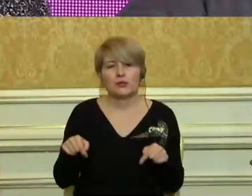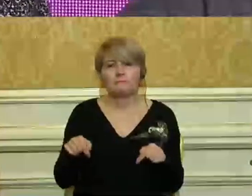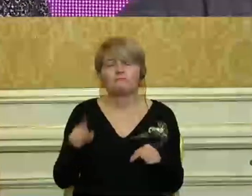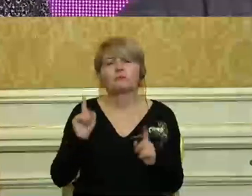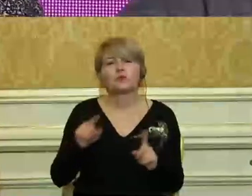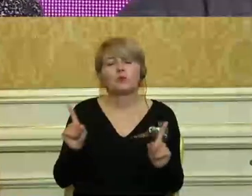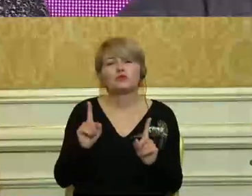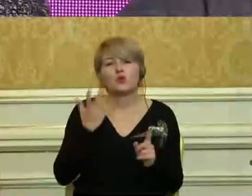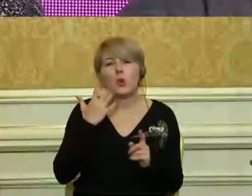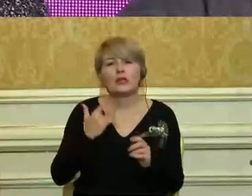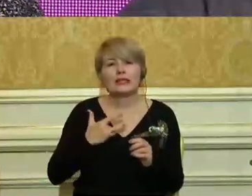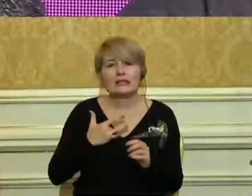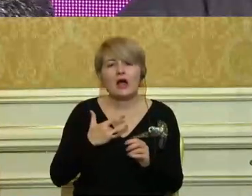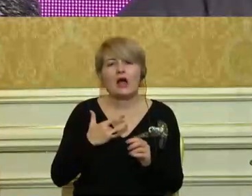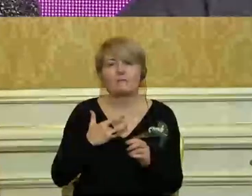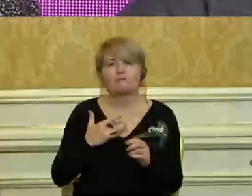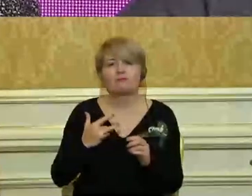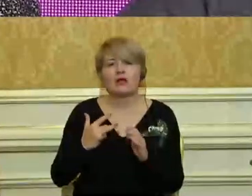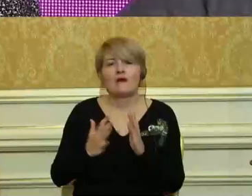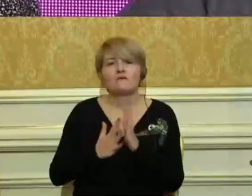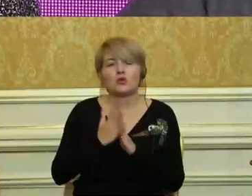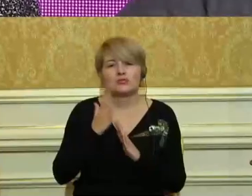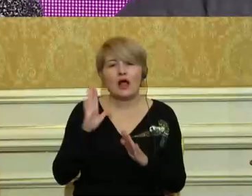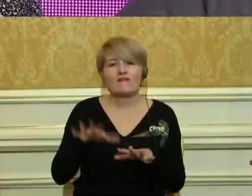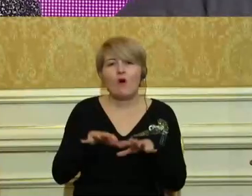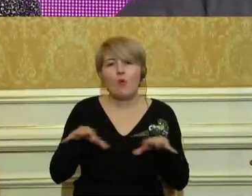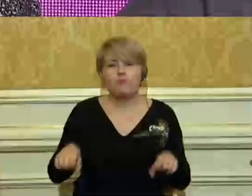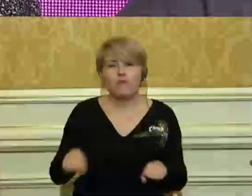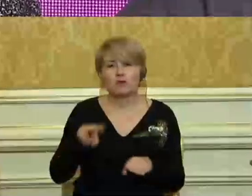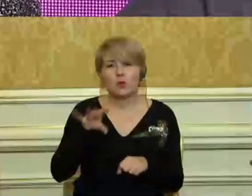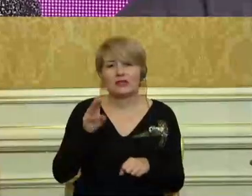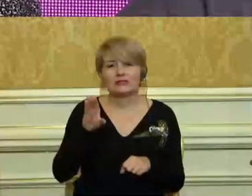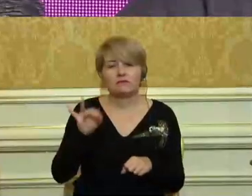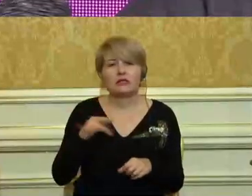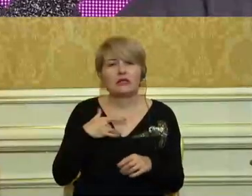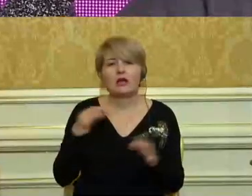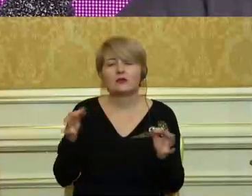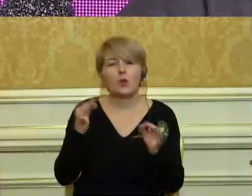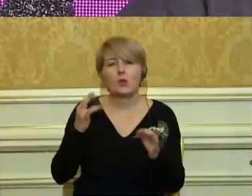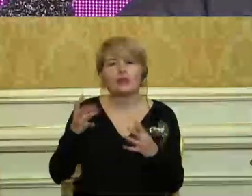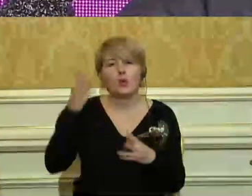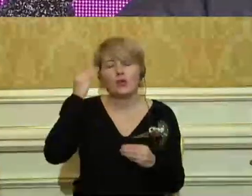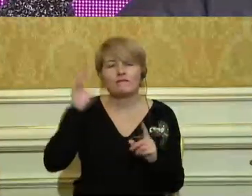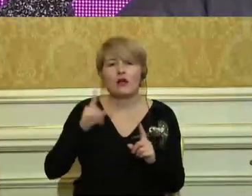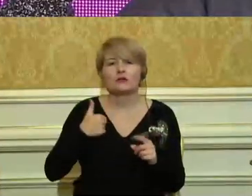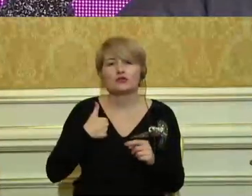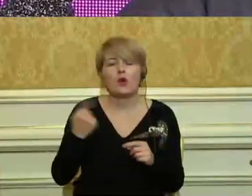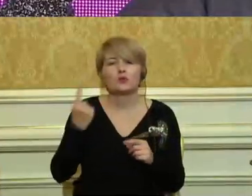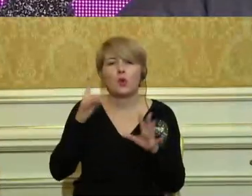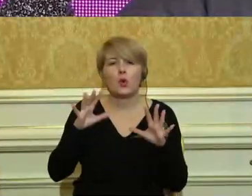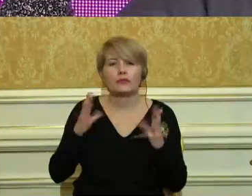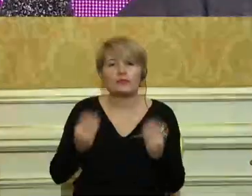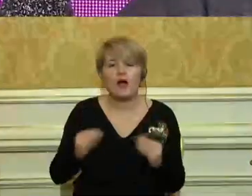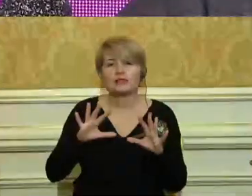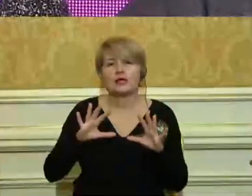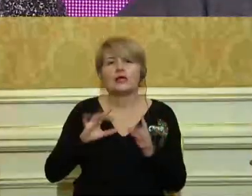Lithuania, I would never have imagined that I would one day become a Minister of Defense of independent